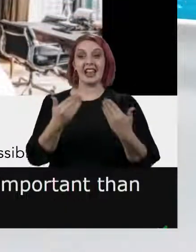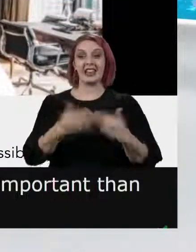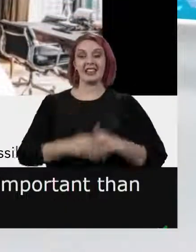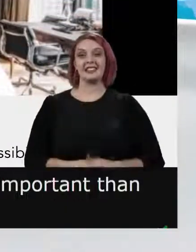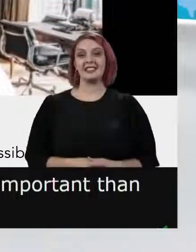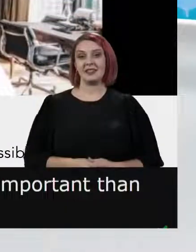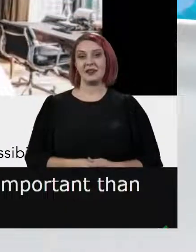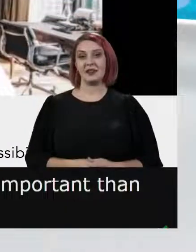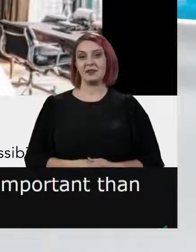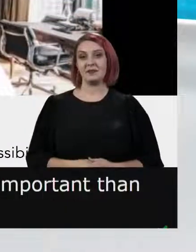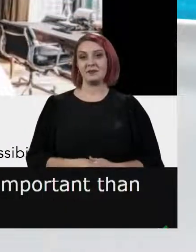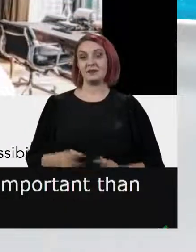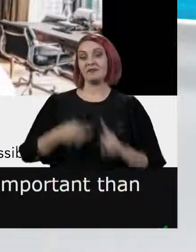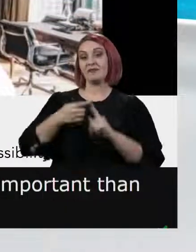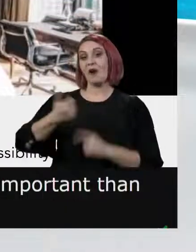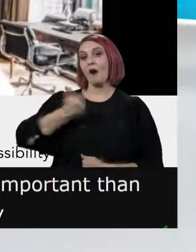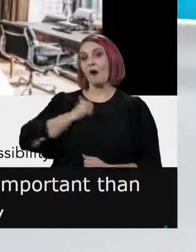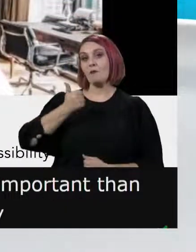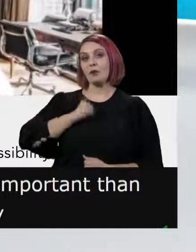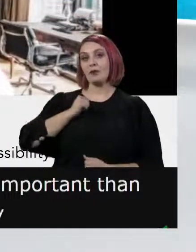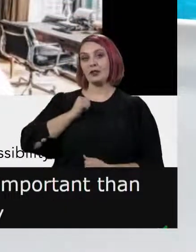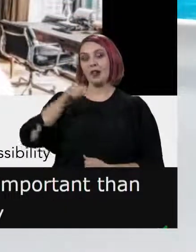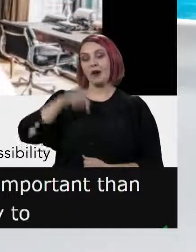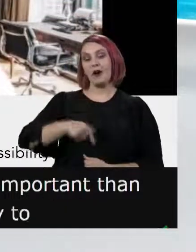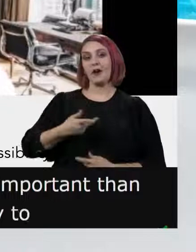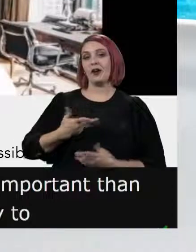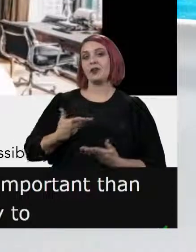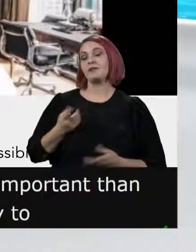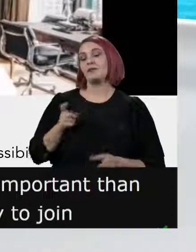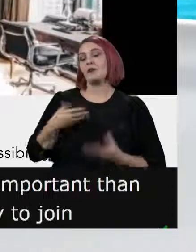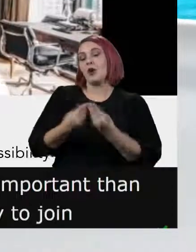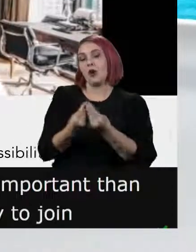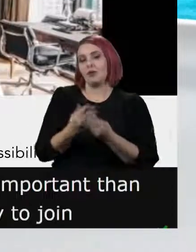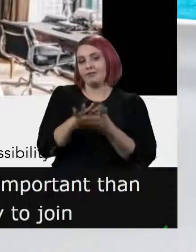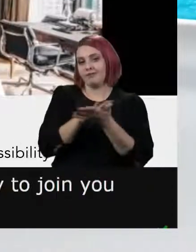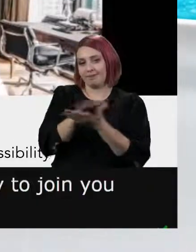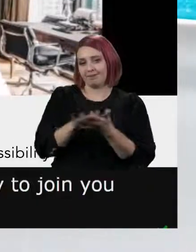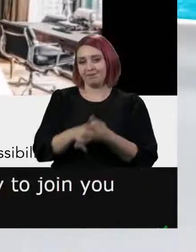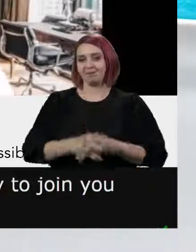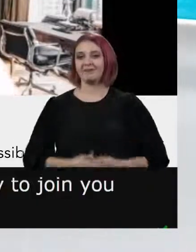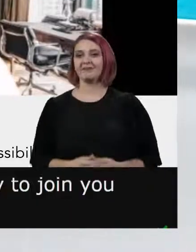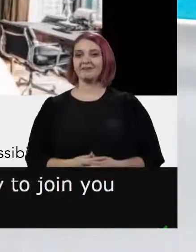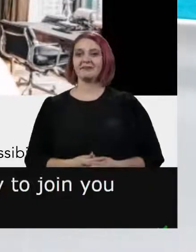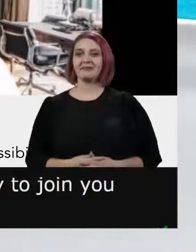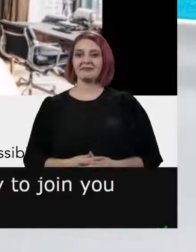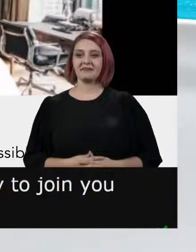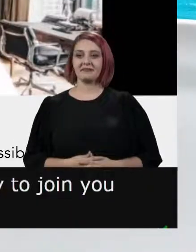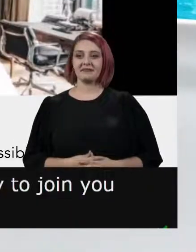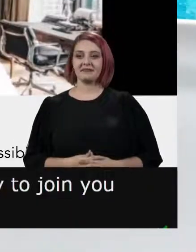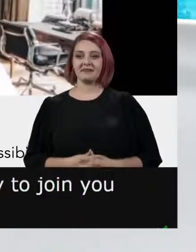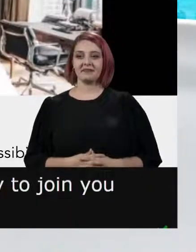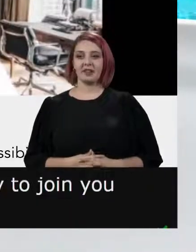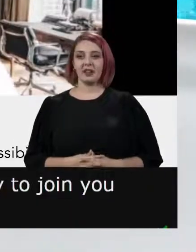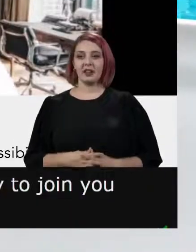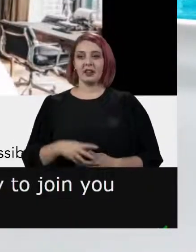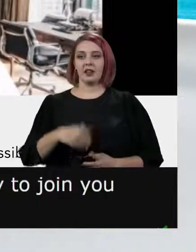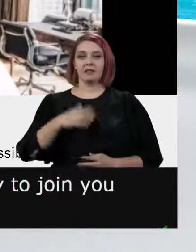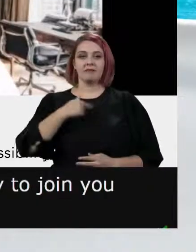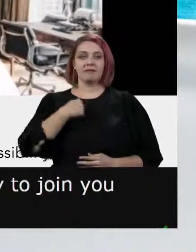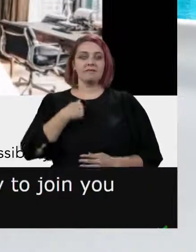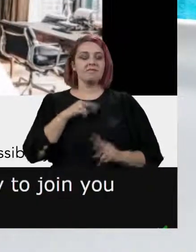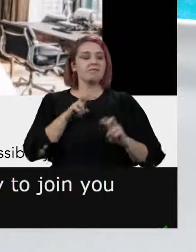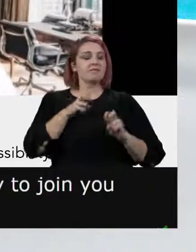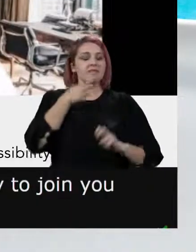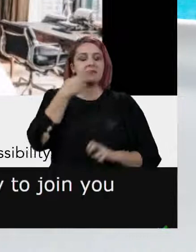you today. And it's very interesting to me that at this time, as we come out